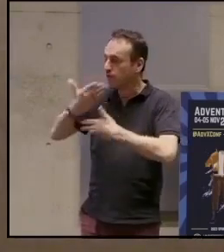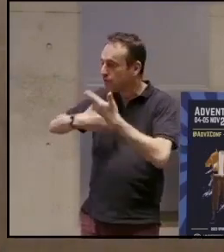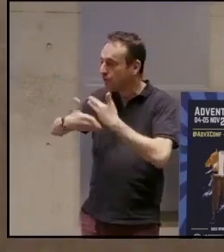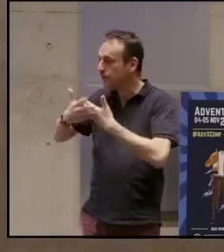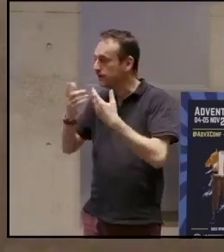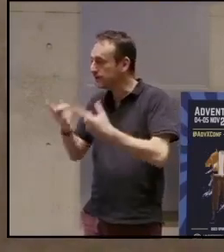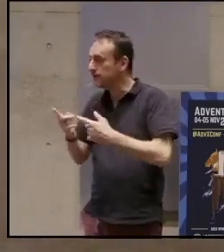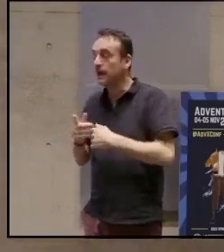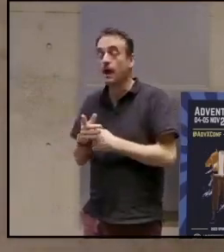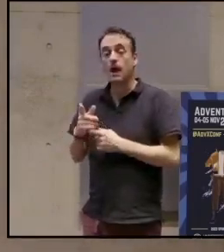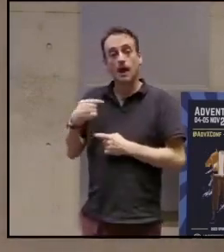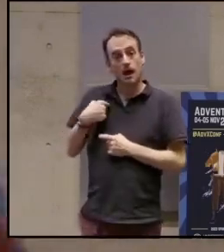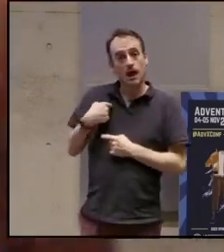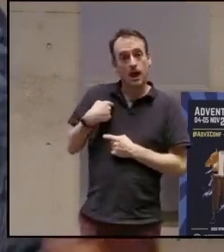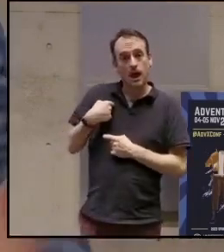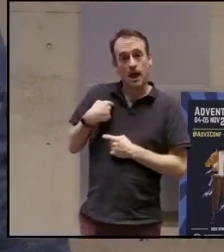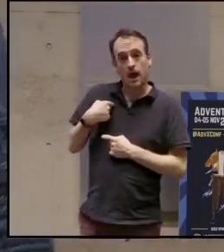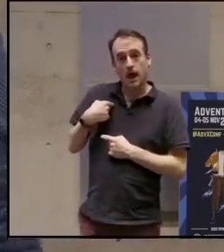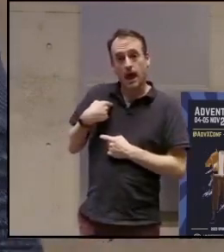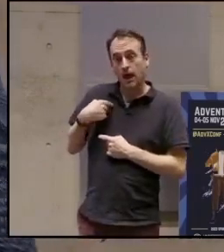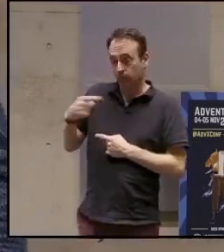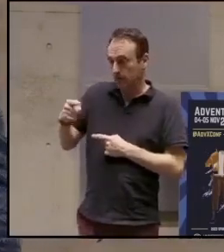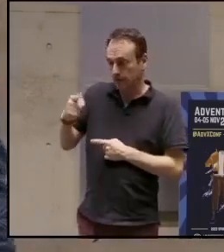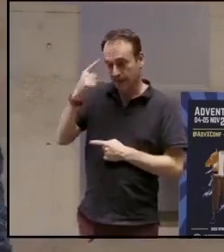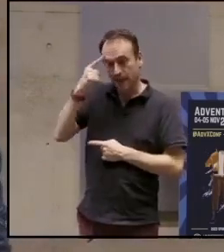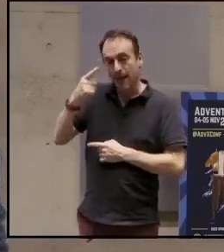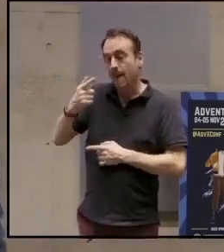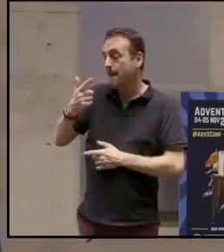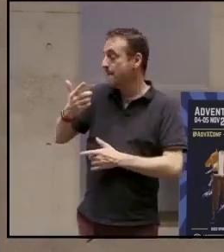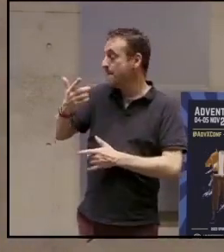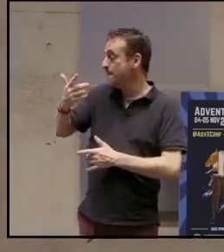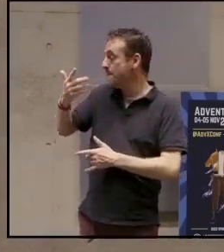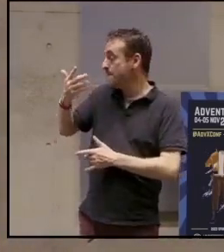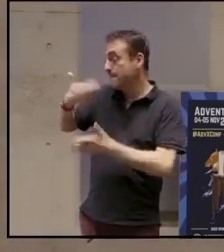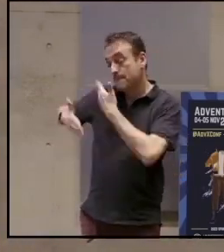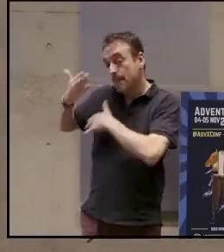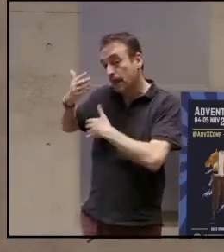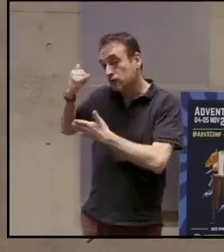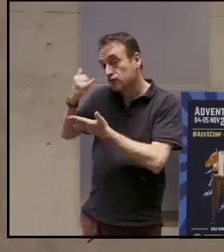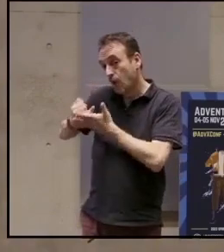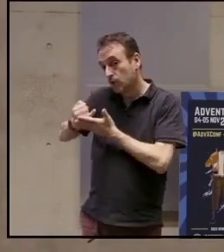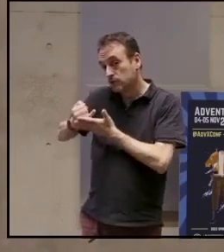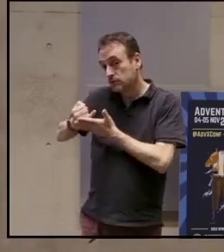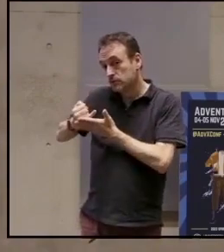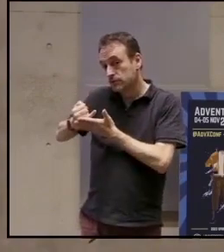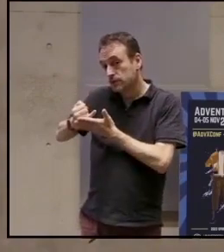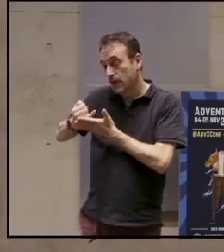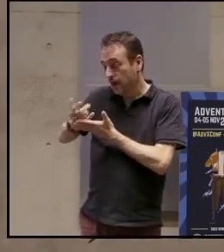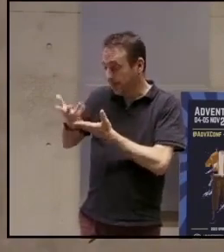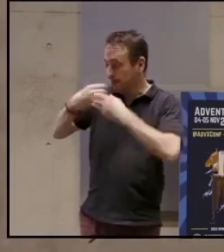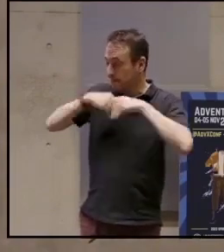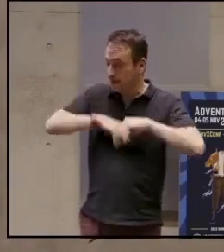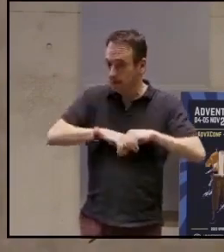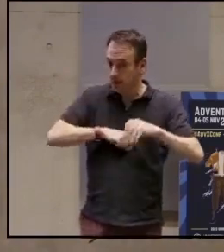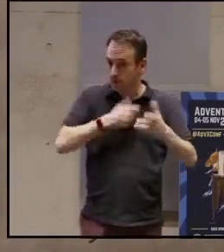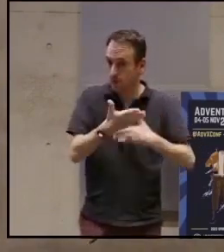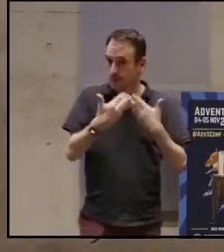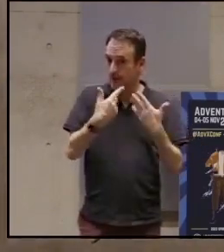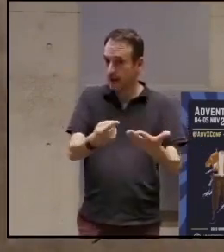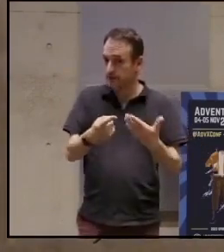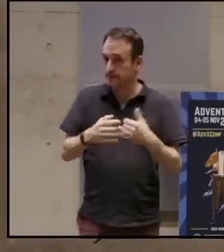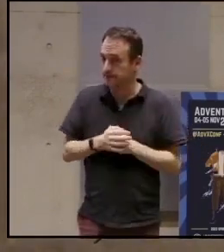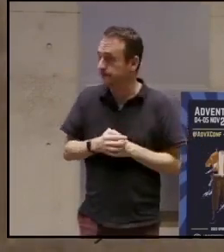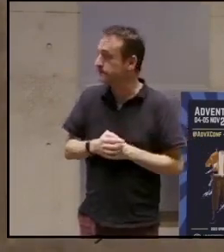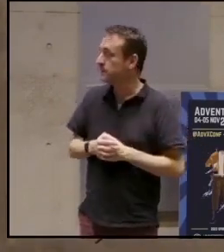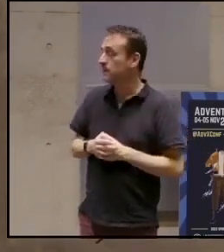correctly correcting against past wrongs in all sorts of storytelling media, not least of which is ours. Wrongs of grabbing bits from